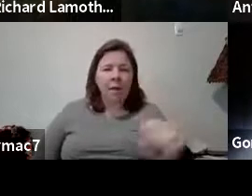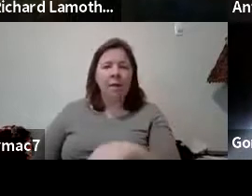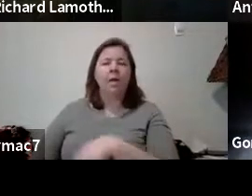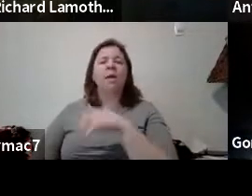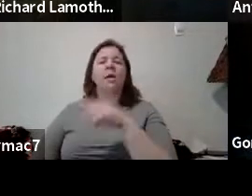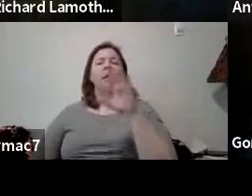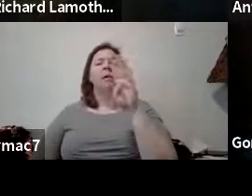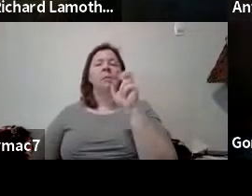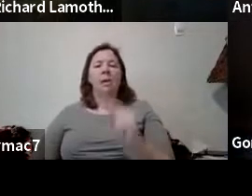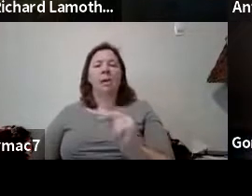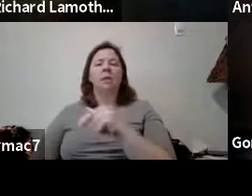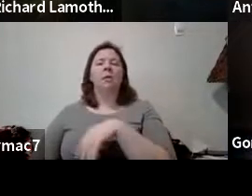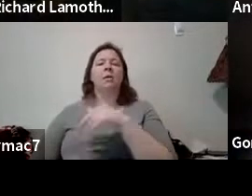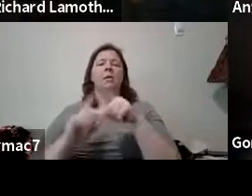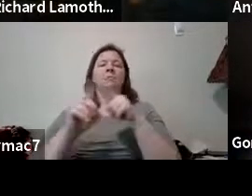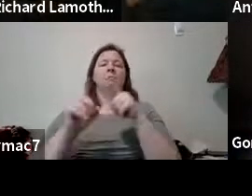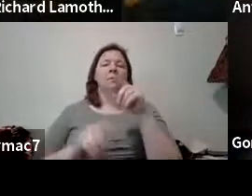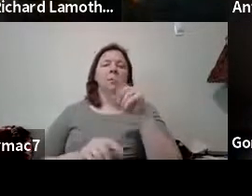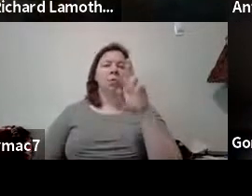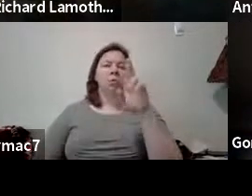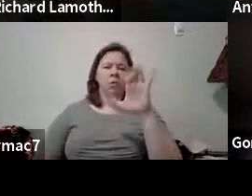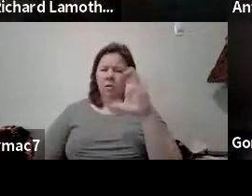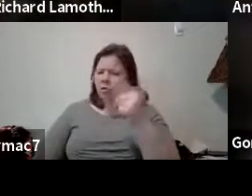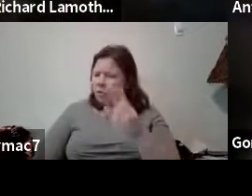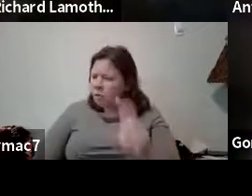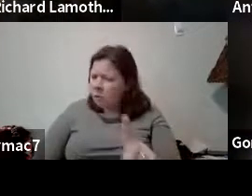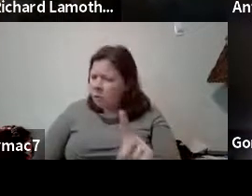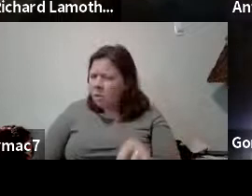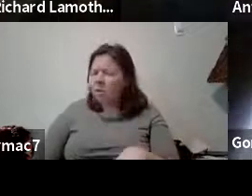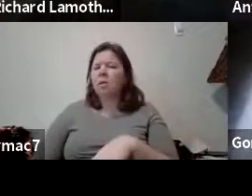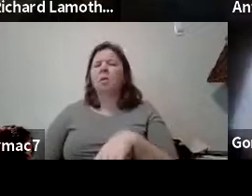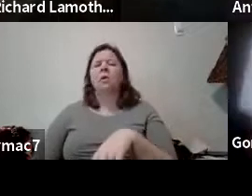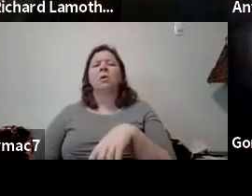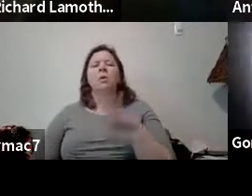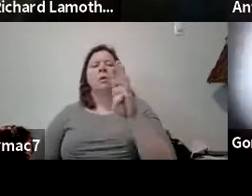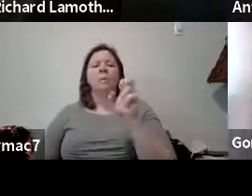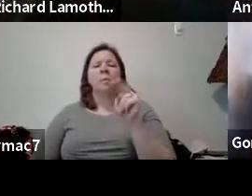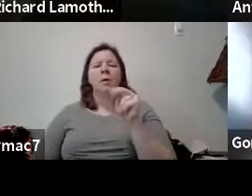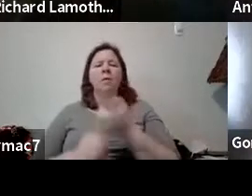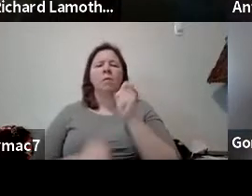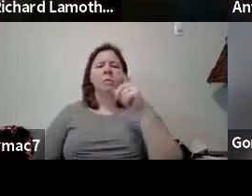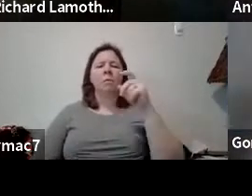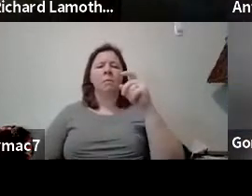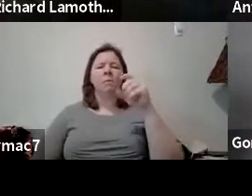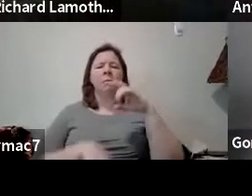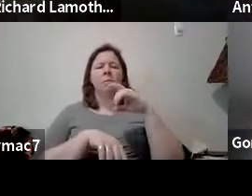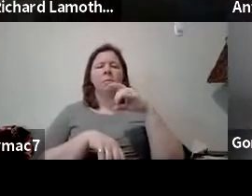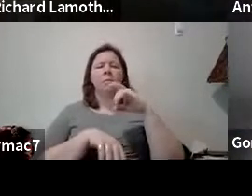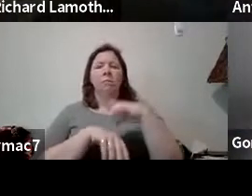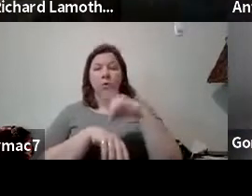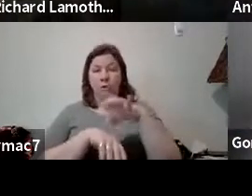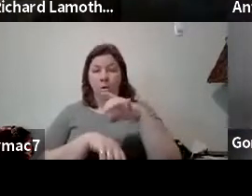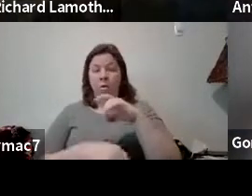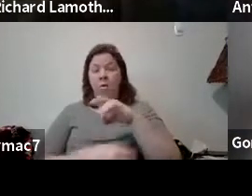USA, Richard Lambert, I'm not sure where he's from, I think USA, Ben Santos from Portugal, Robert,